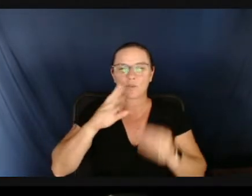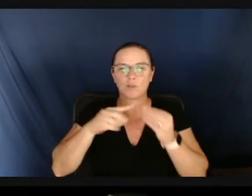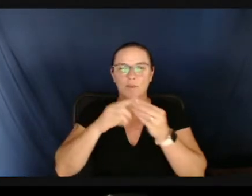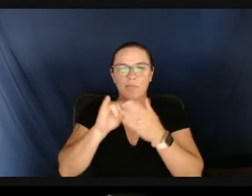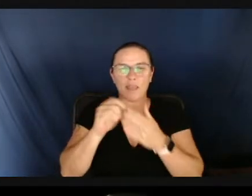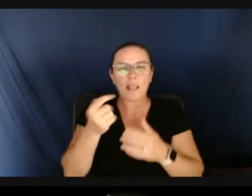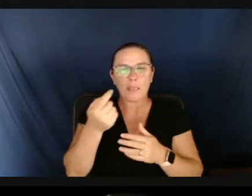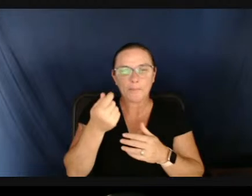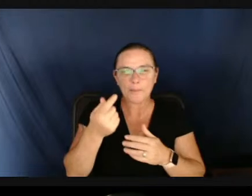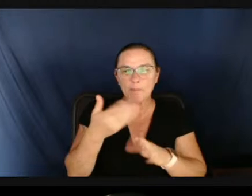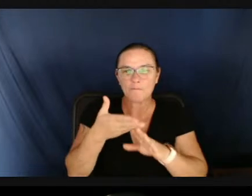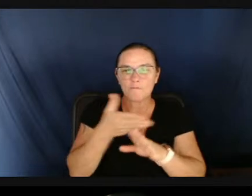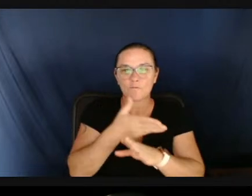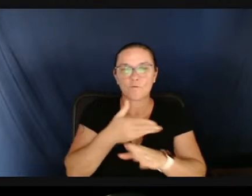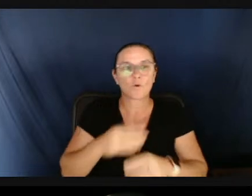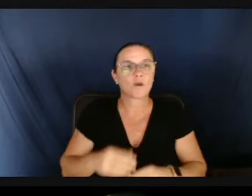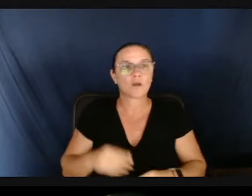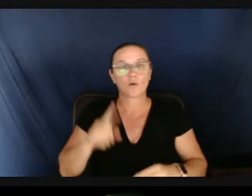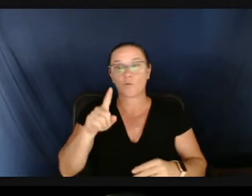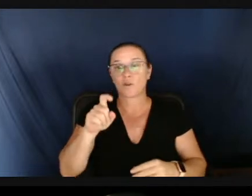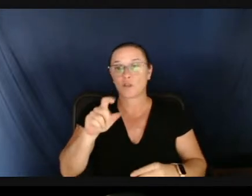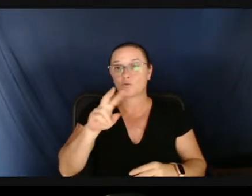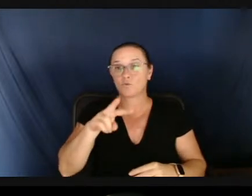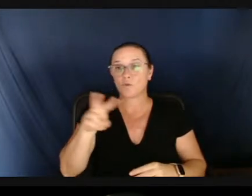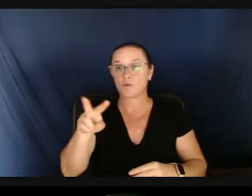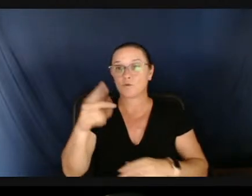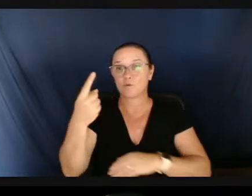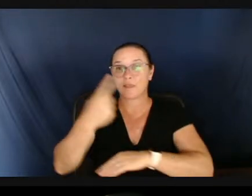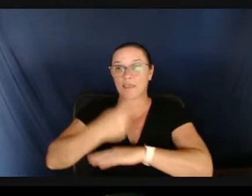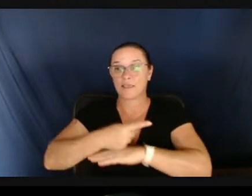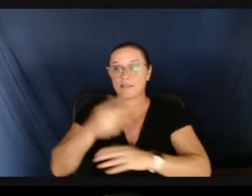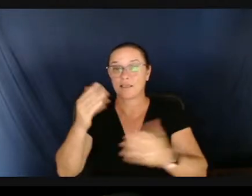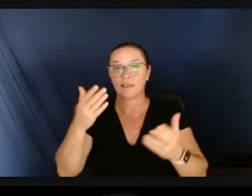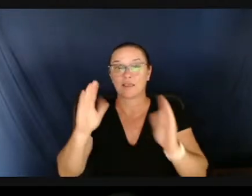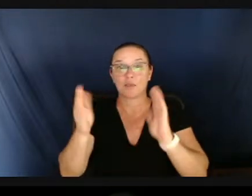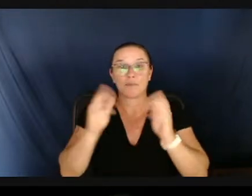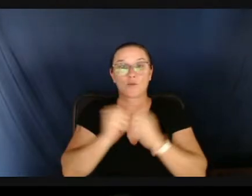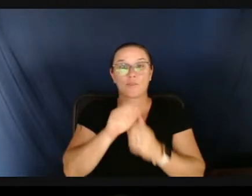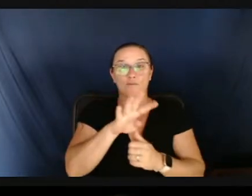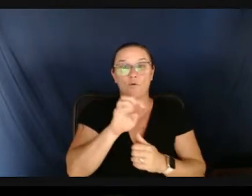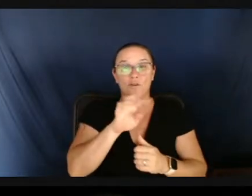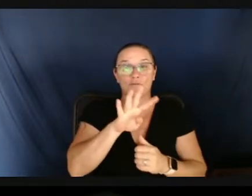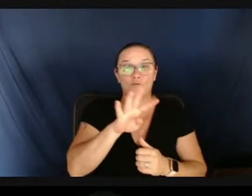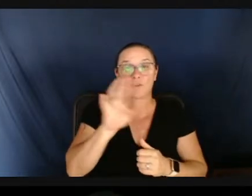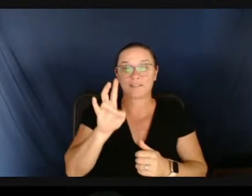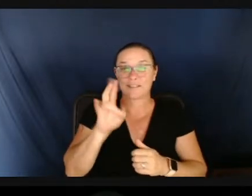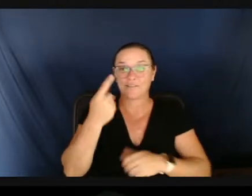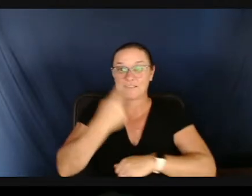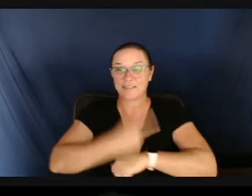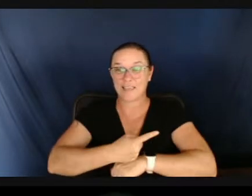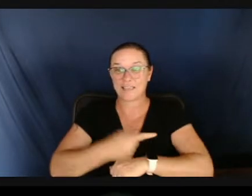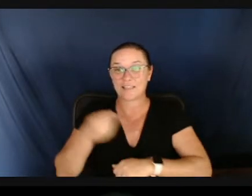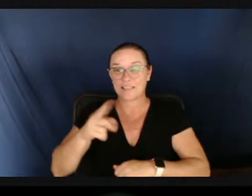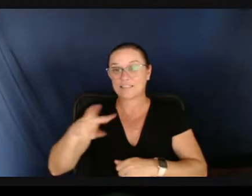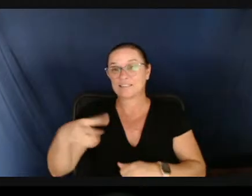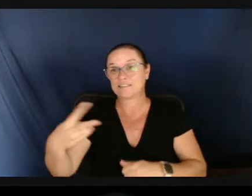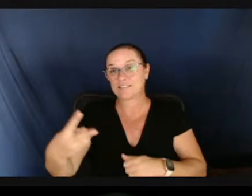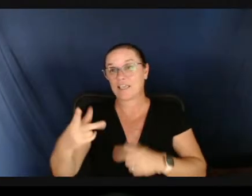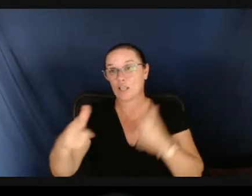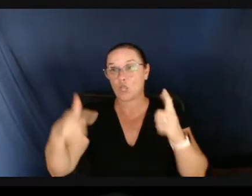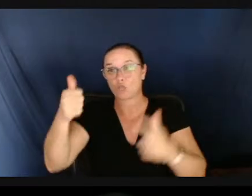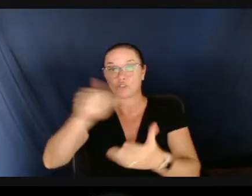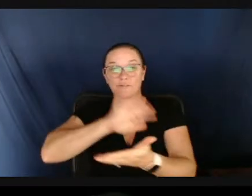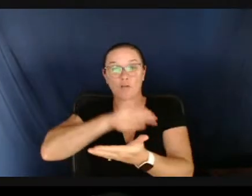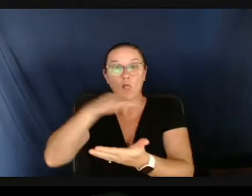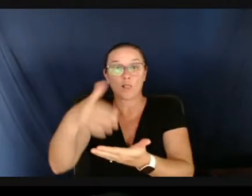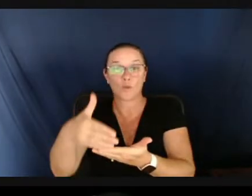more. 122 days versus 447 days. And this is our second largest volume now,